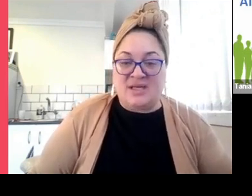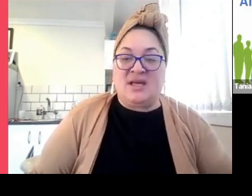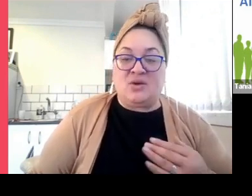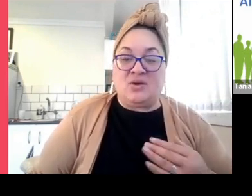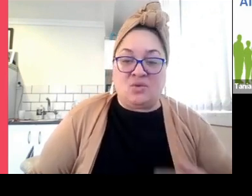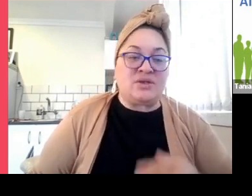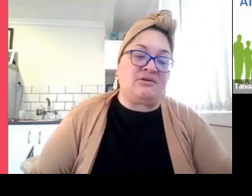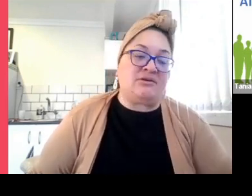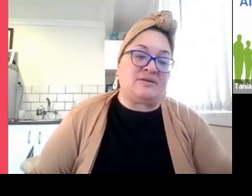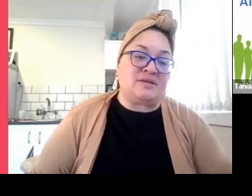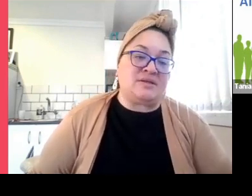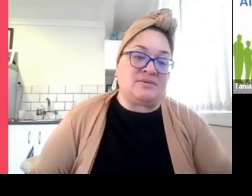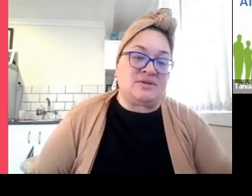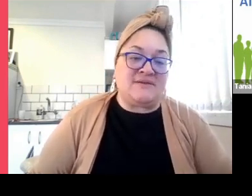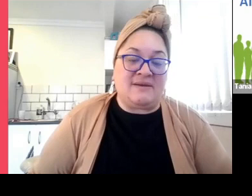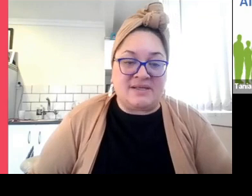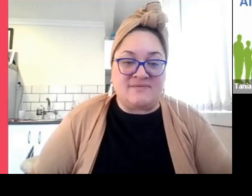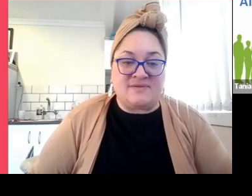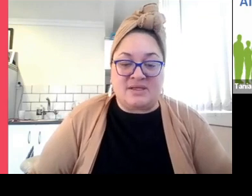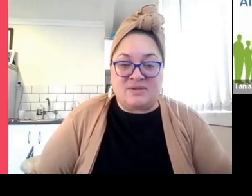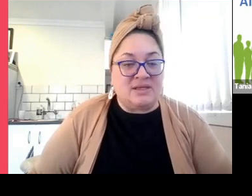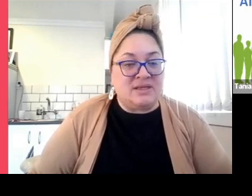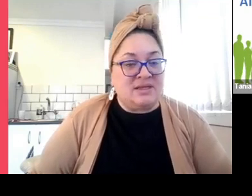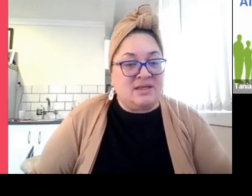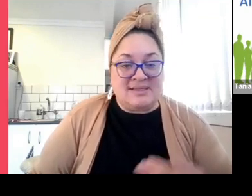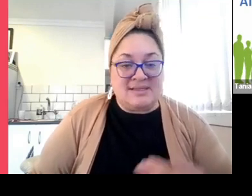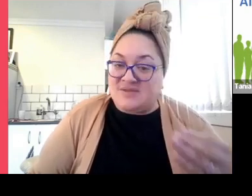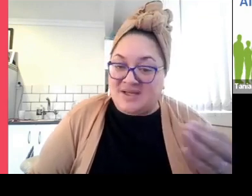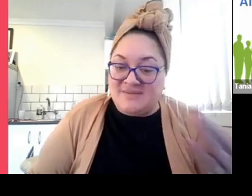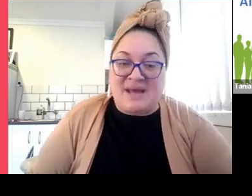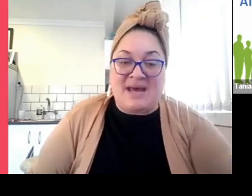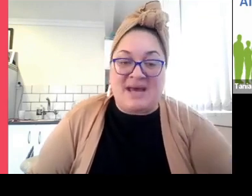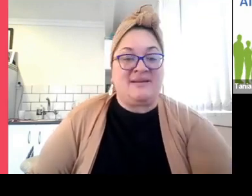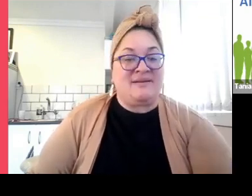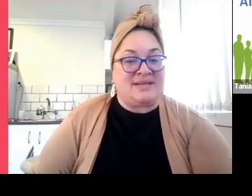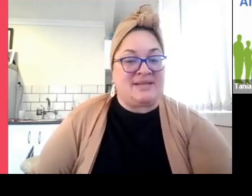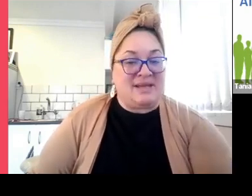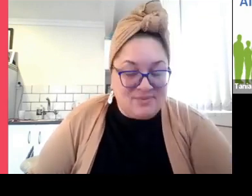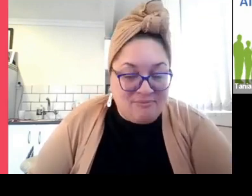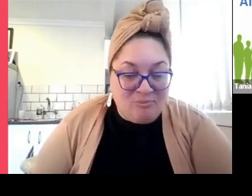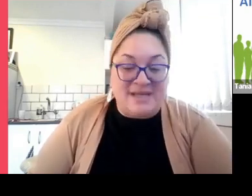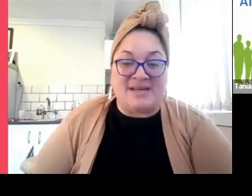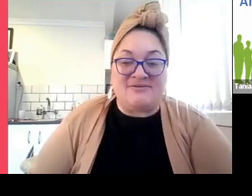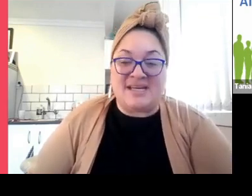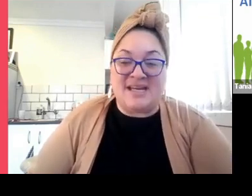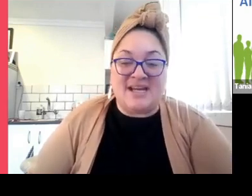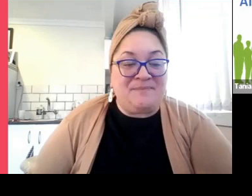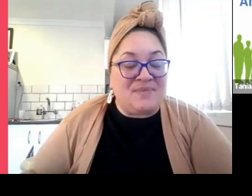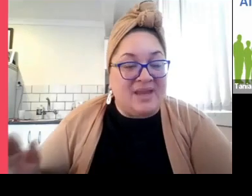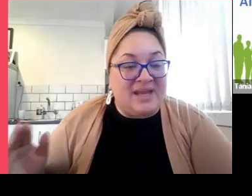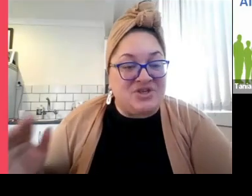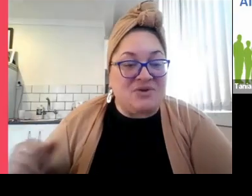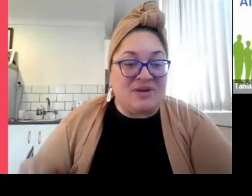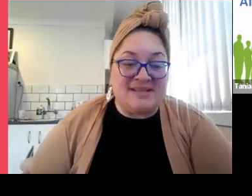individuals in order to encourage them to achieve their best results. Sometimes as Māori, that means we embrace our